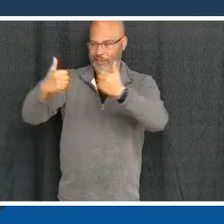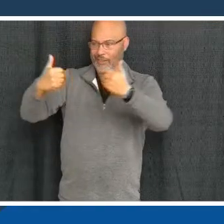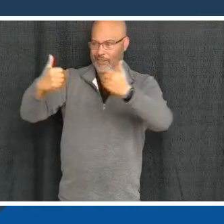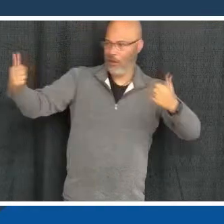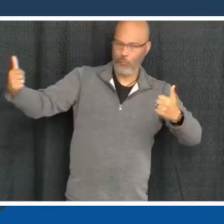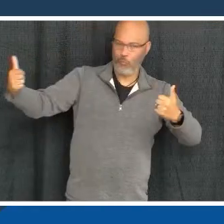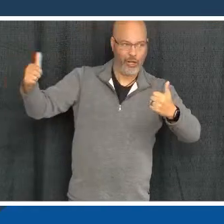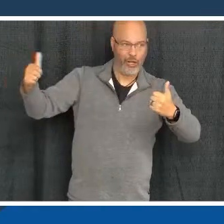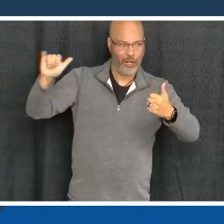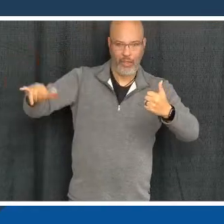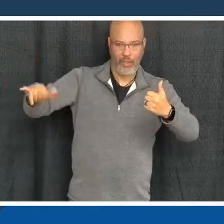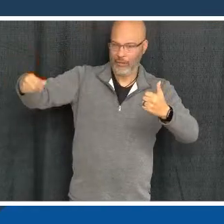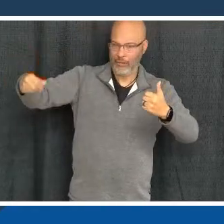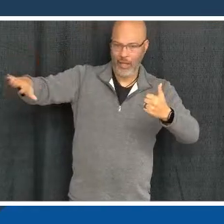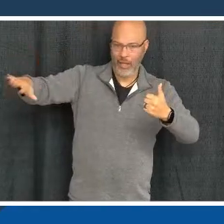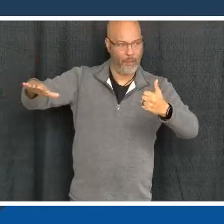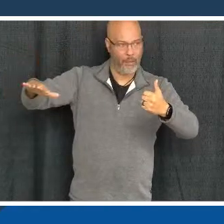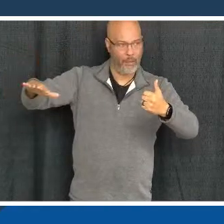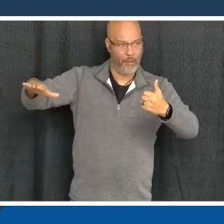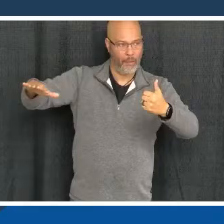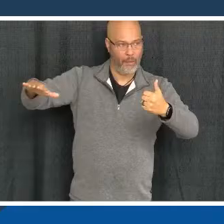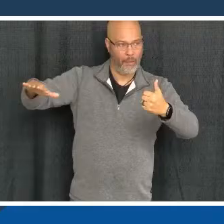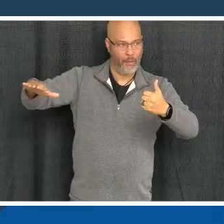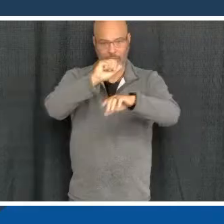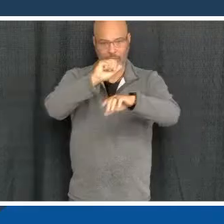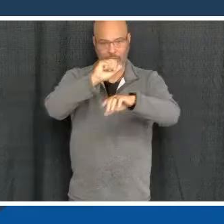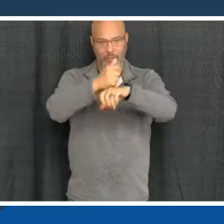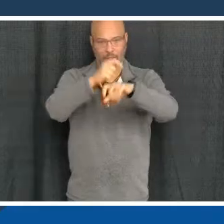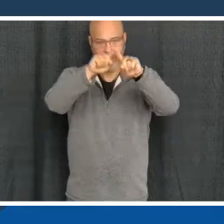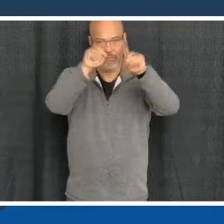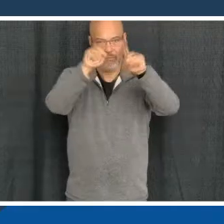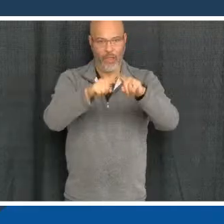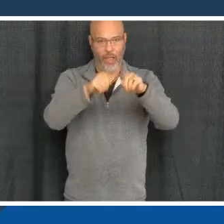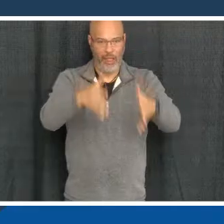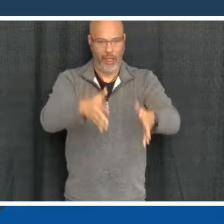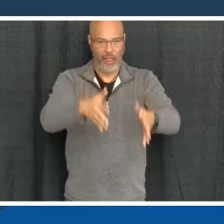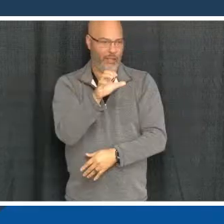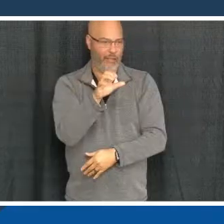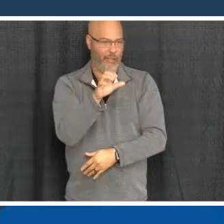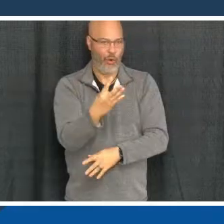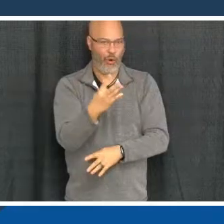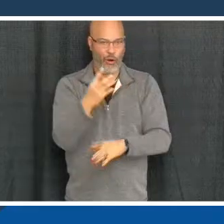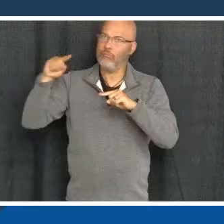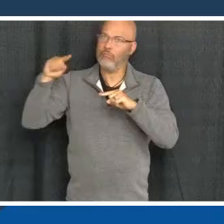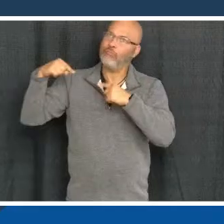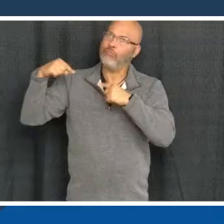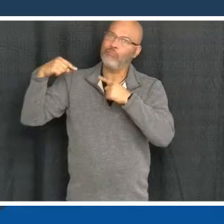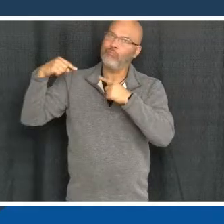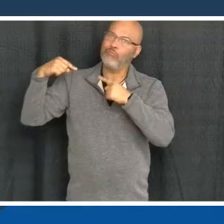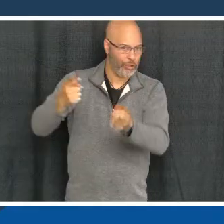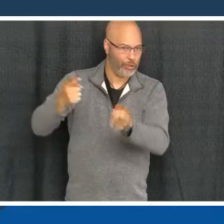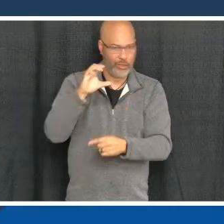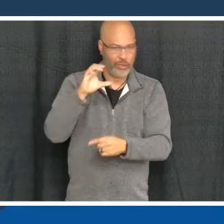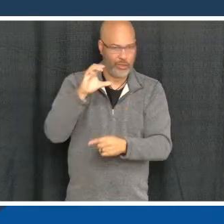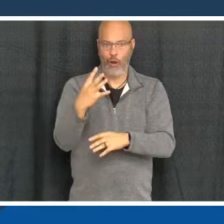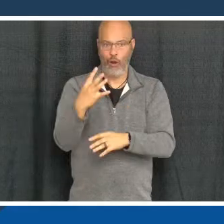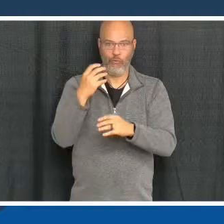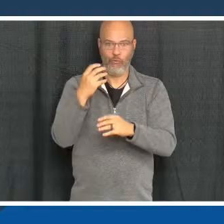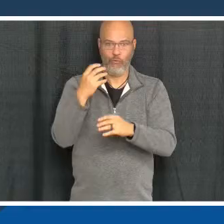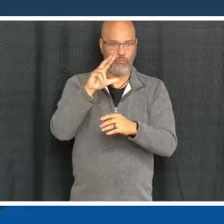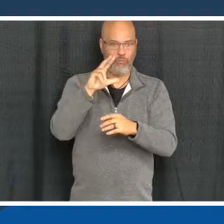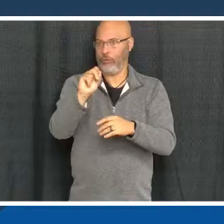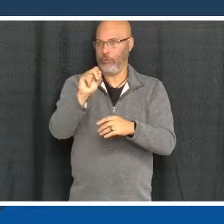split this side off from that parcel. A billboard left at C4. It's been C4 for many, many decades, in